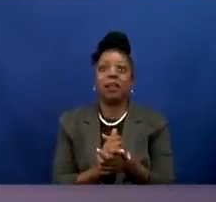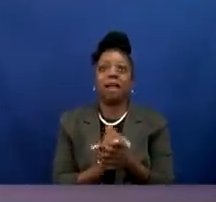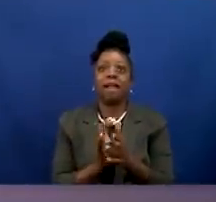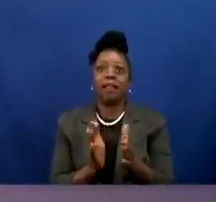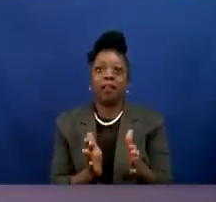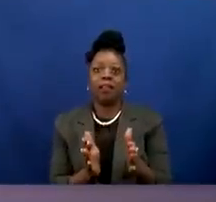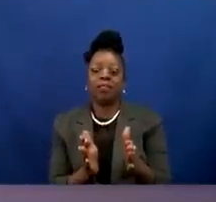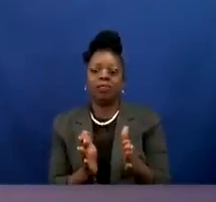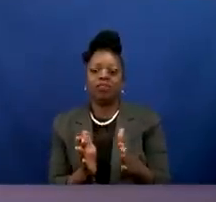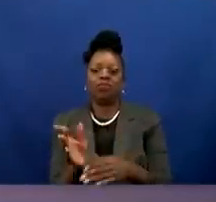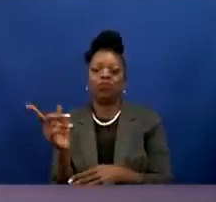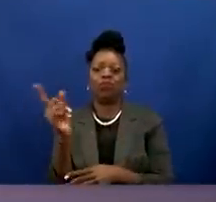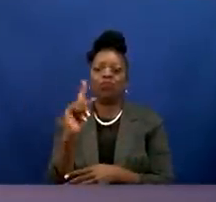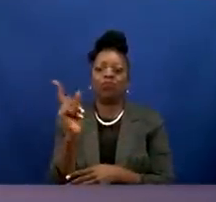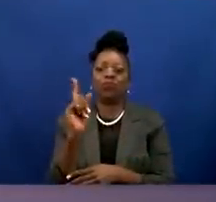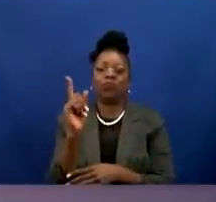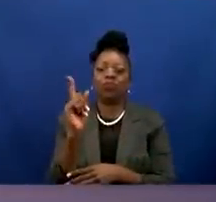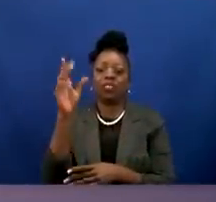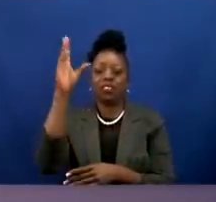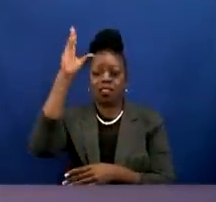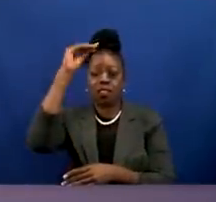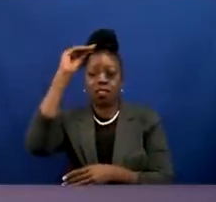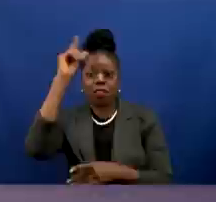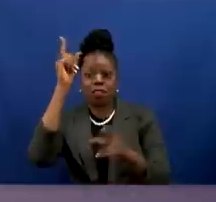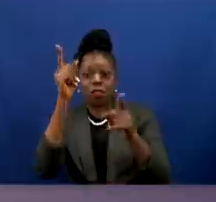Is there another? Brother, are you here?